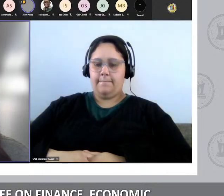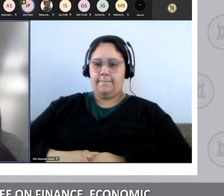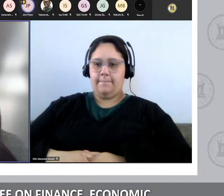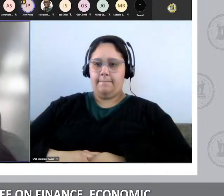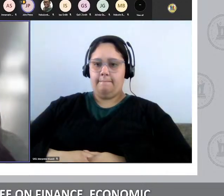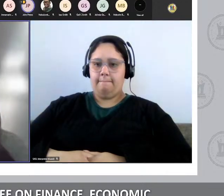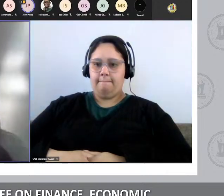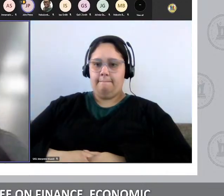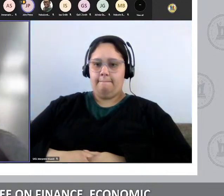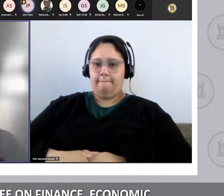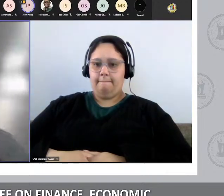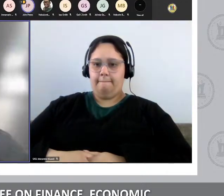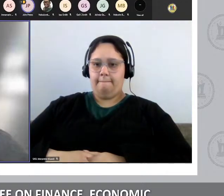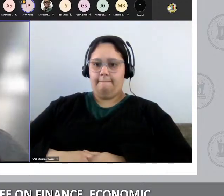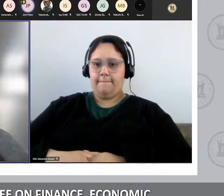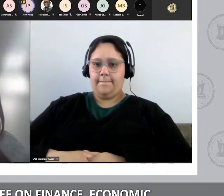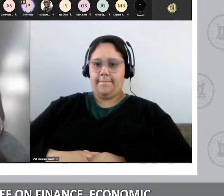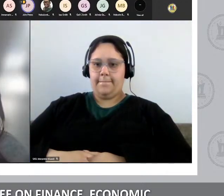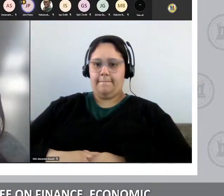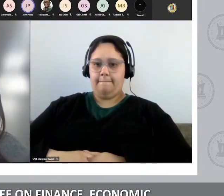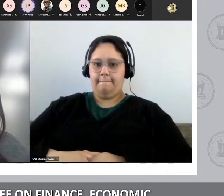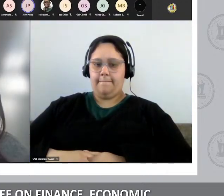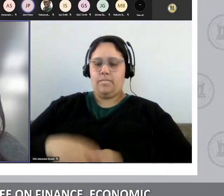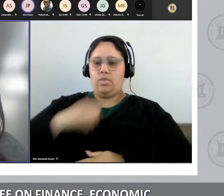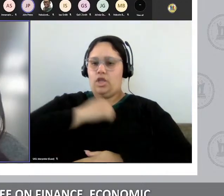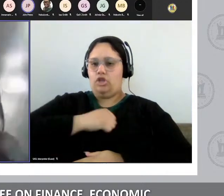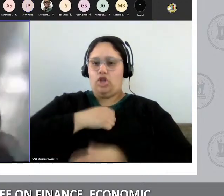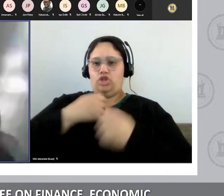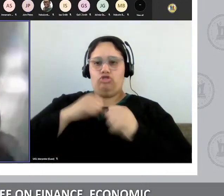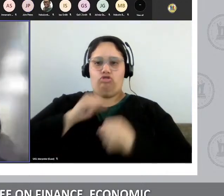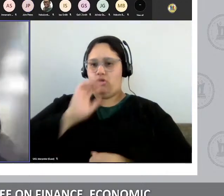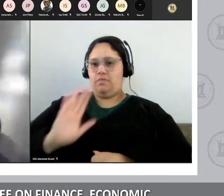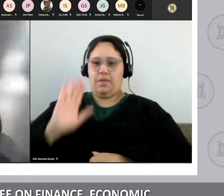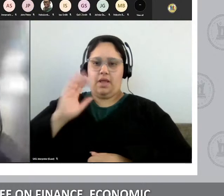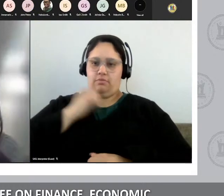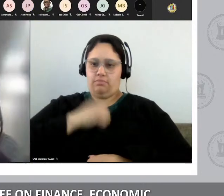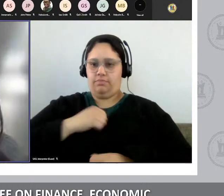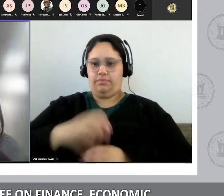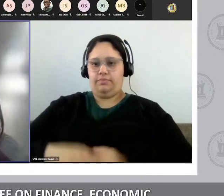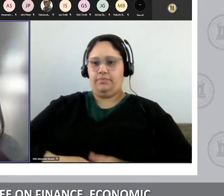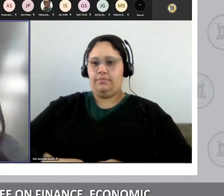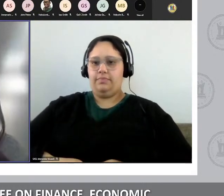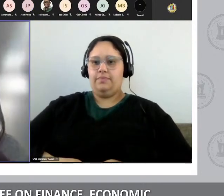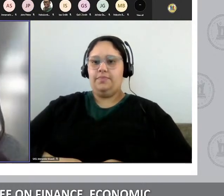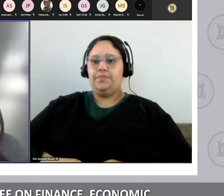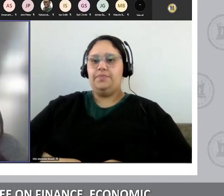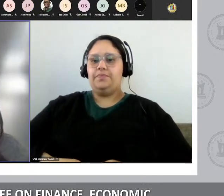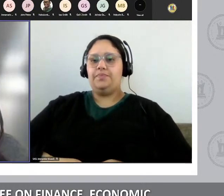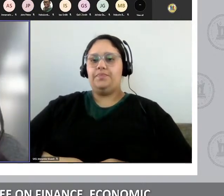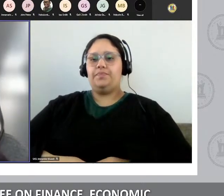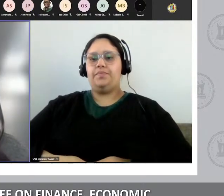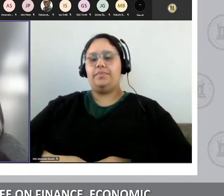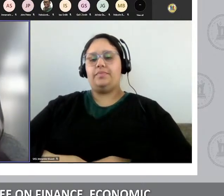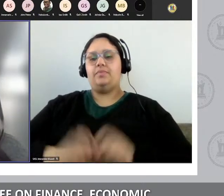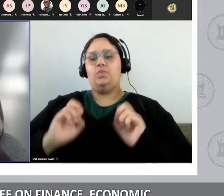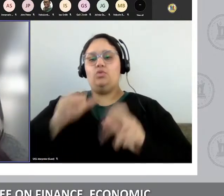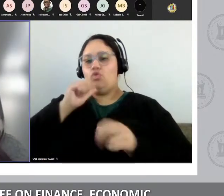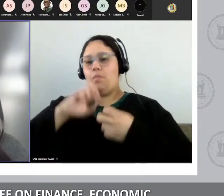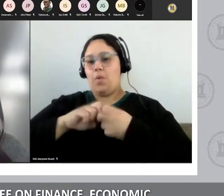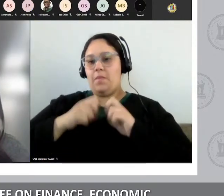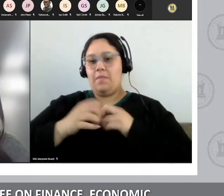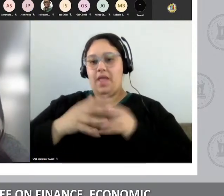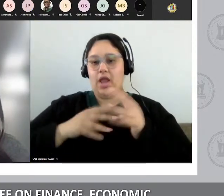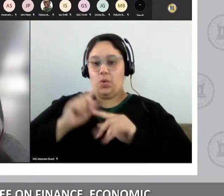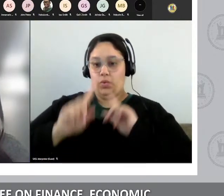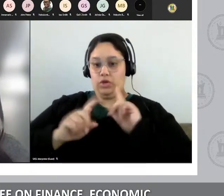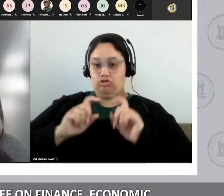Sorry, Chair. No, John, I'm just going to... That's not the end. Sorry. Okay, no problem. No problem. Members, are there any questions?